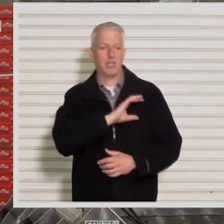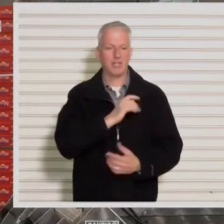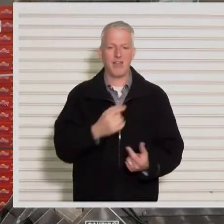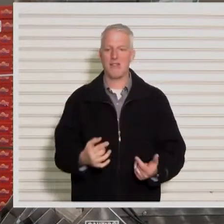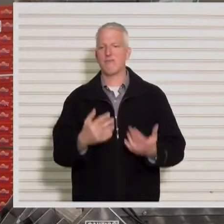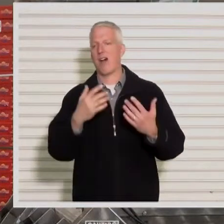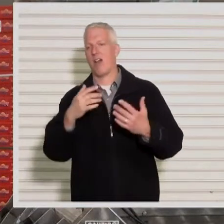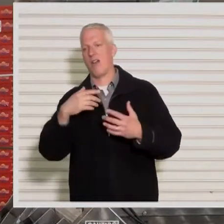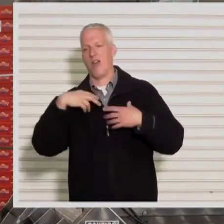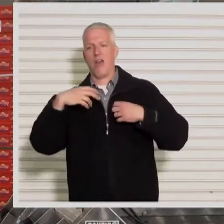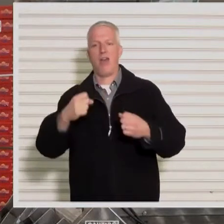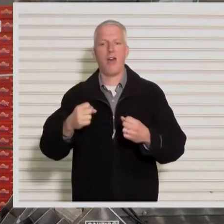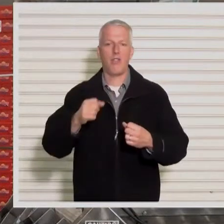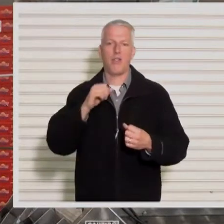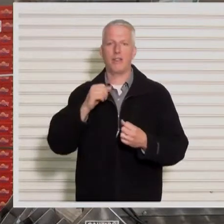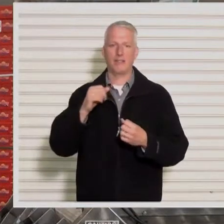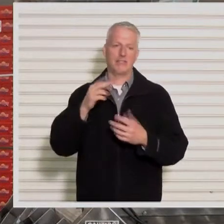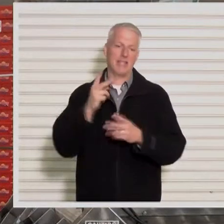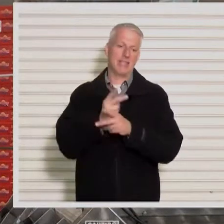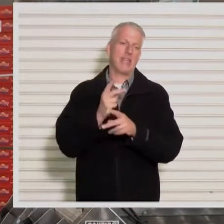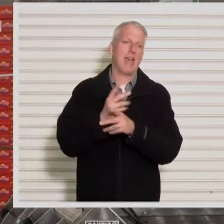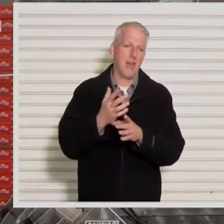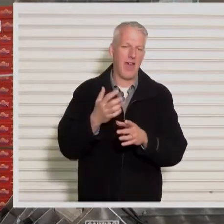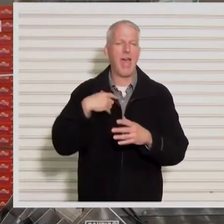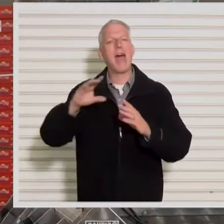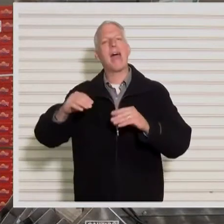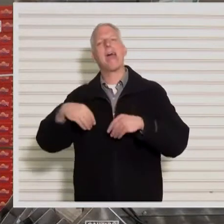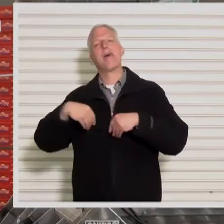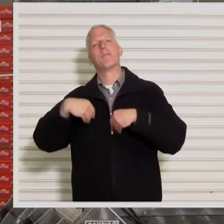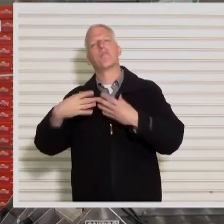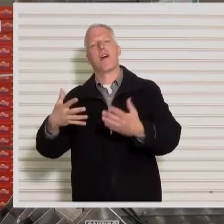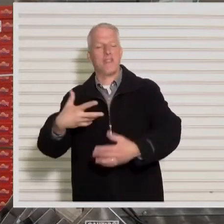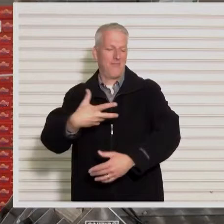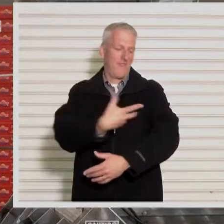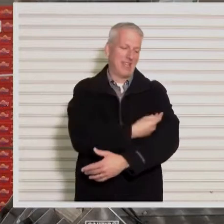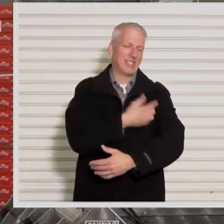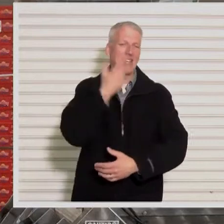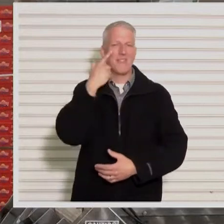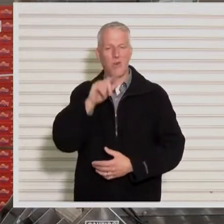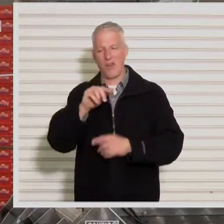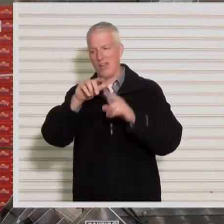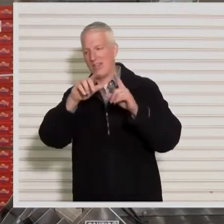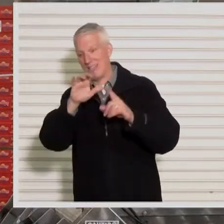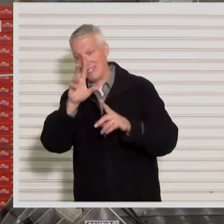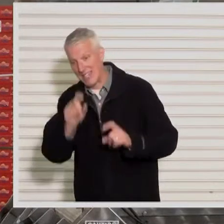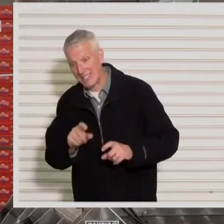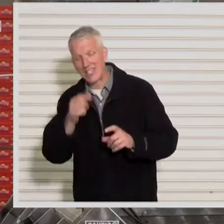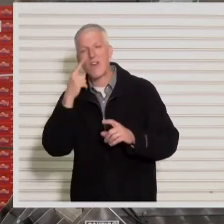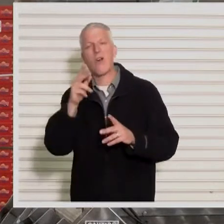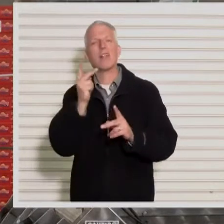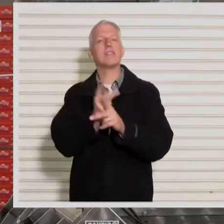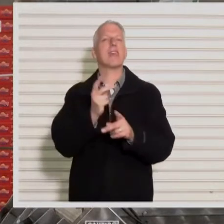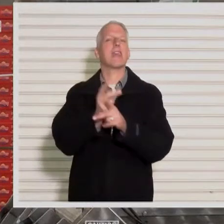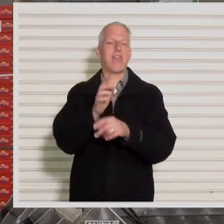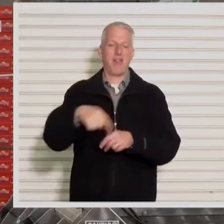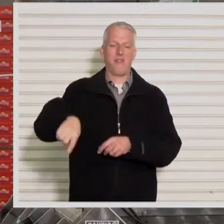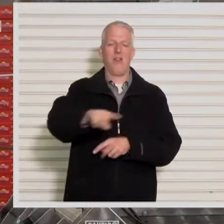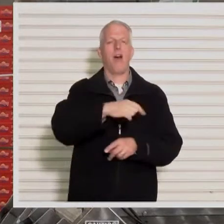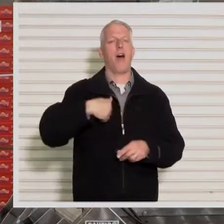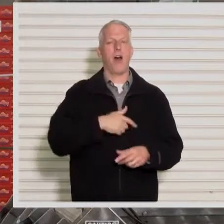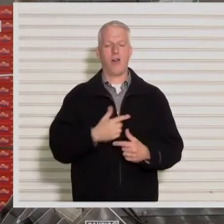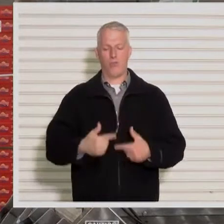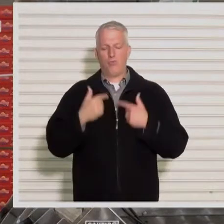programs with Live to Rise and others, and administer the vaccines, testing, and treatment to our